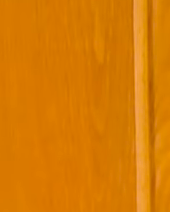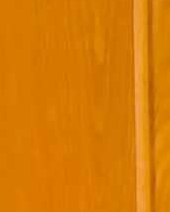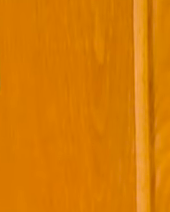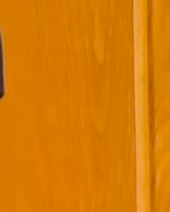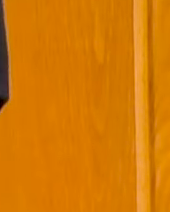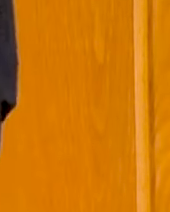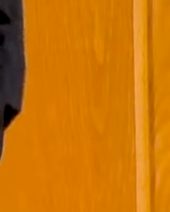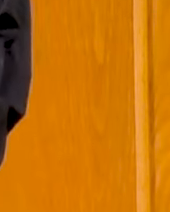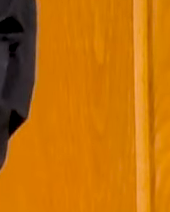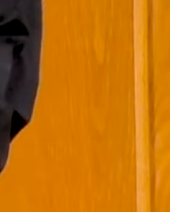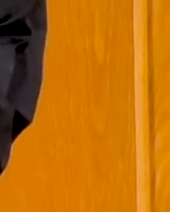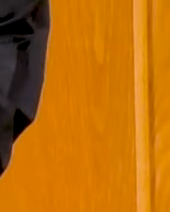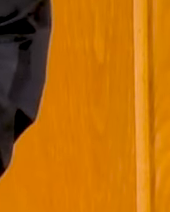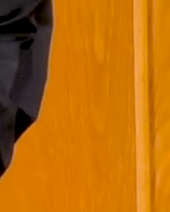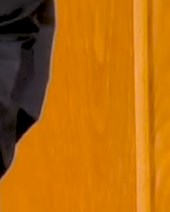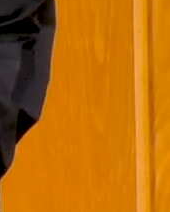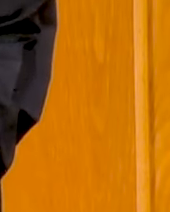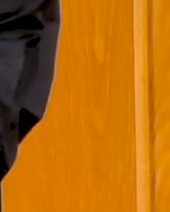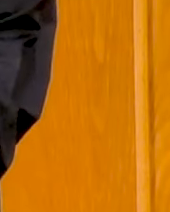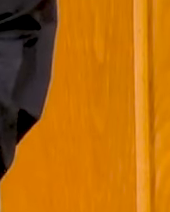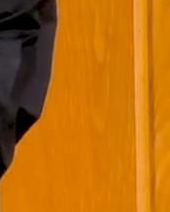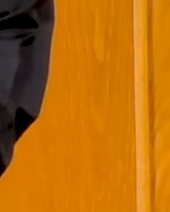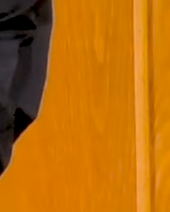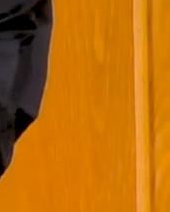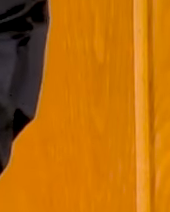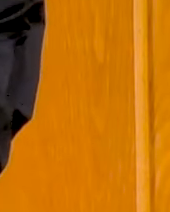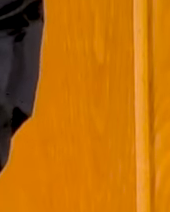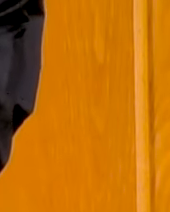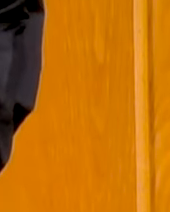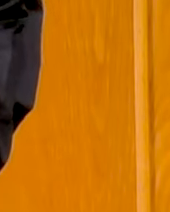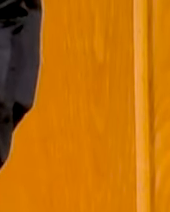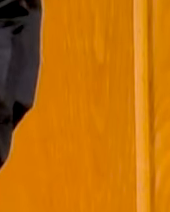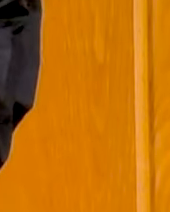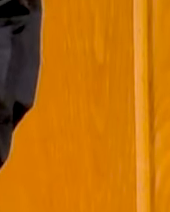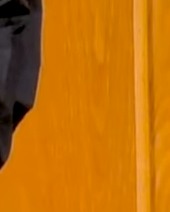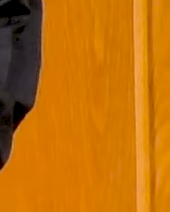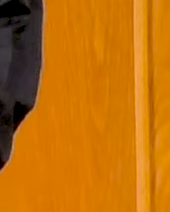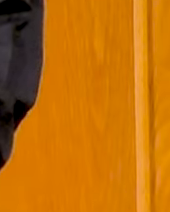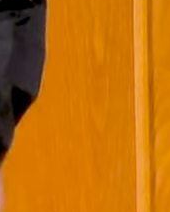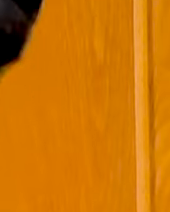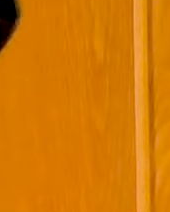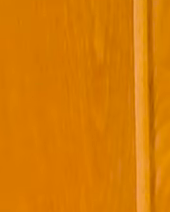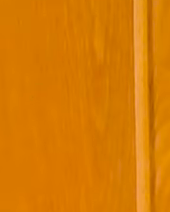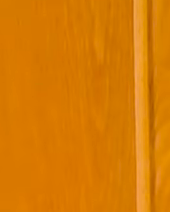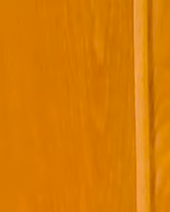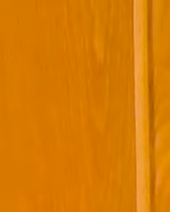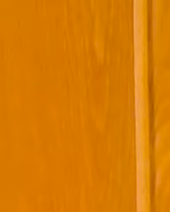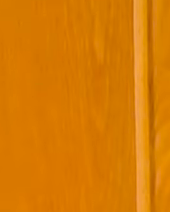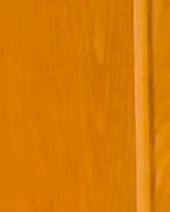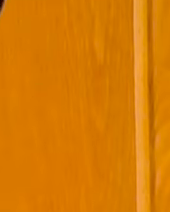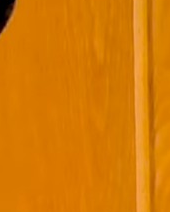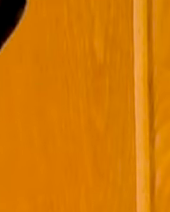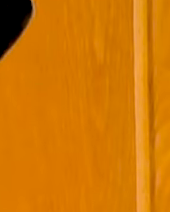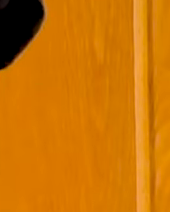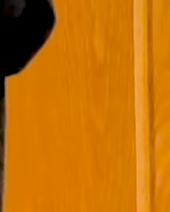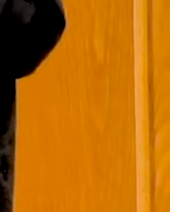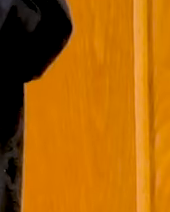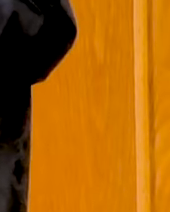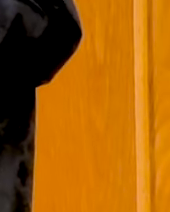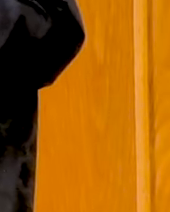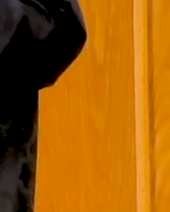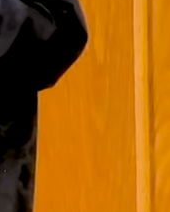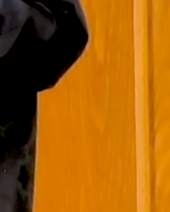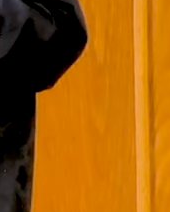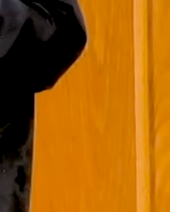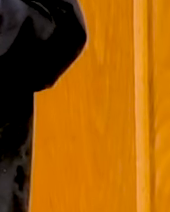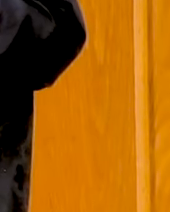is that first Sunday around the world is World Communion Day. It is that Sunday when Christians around